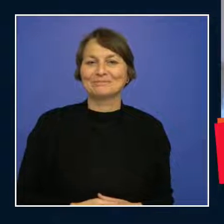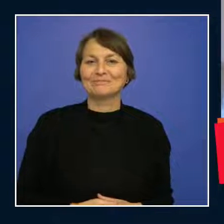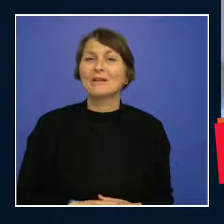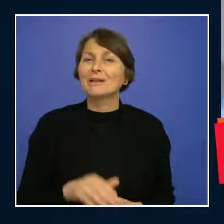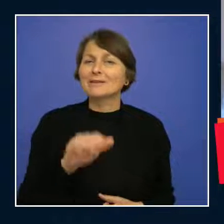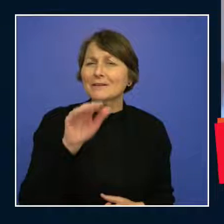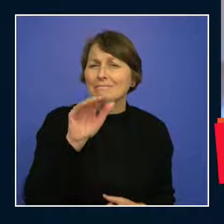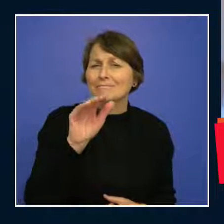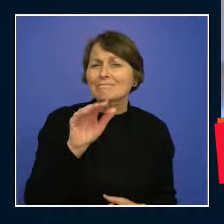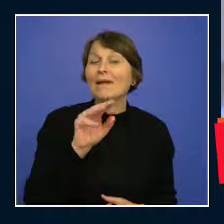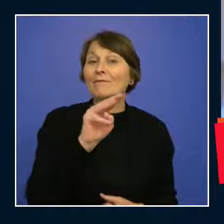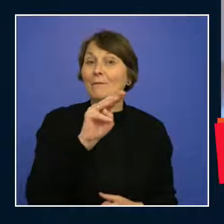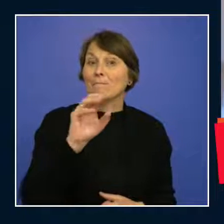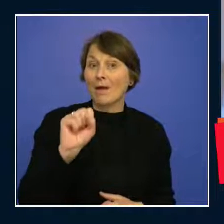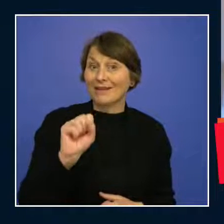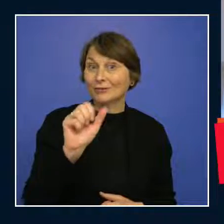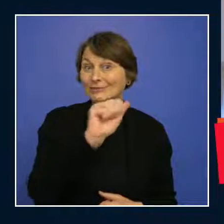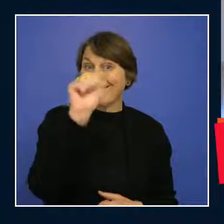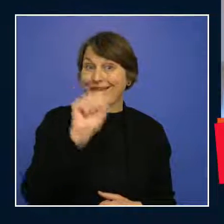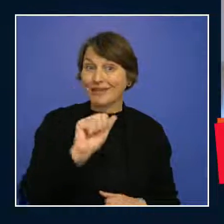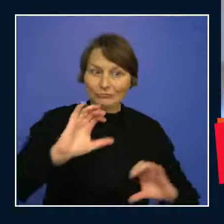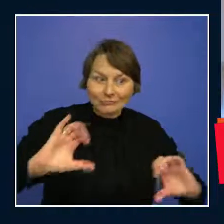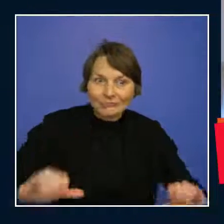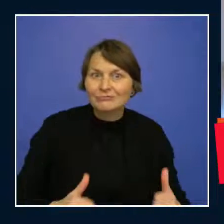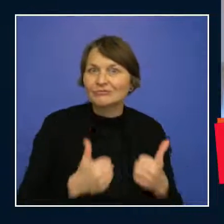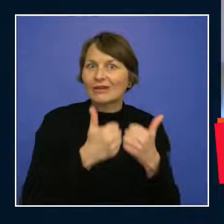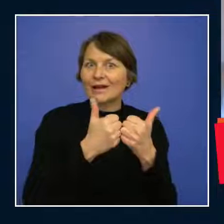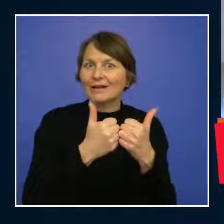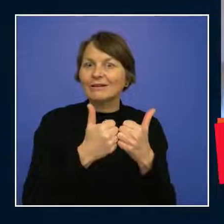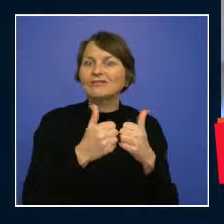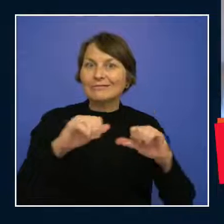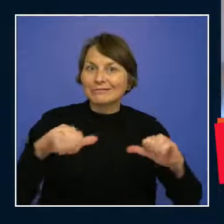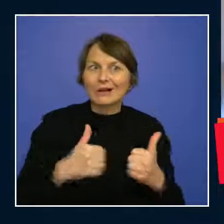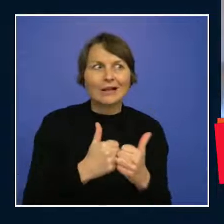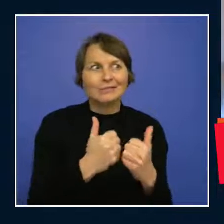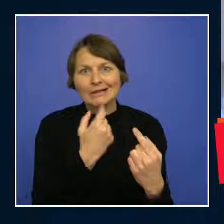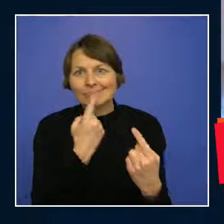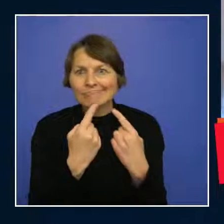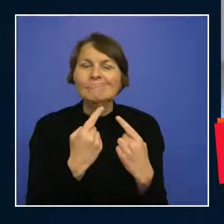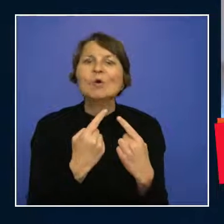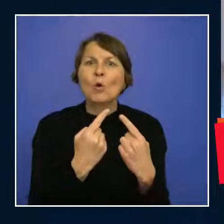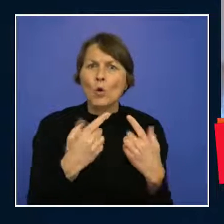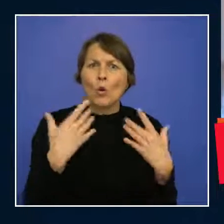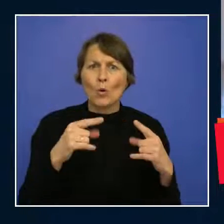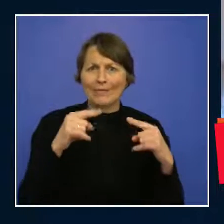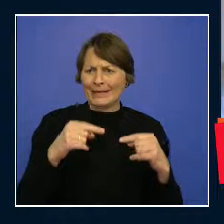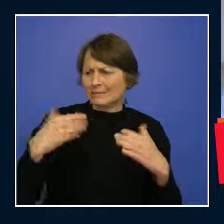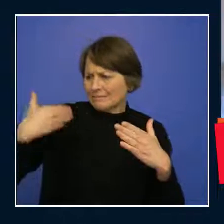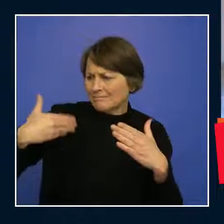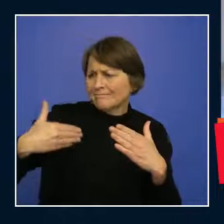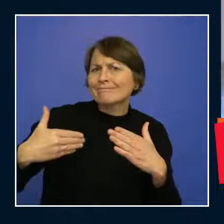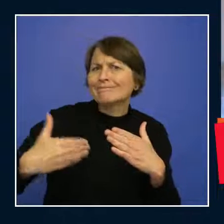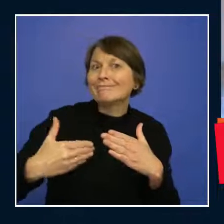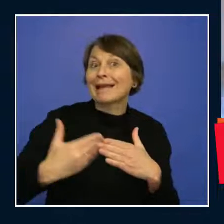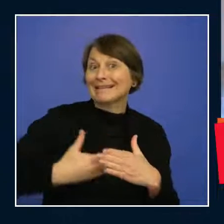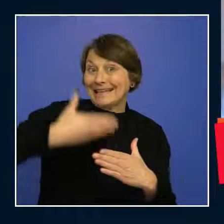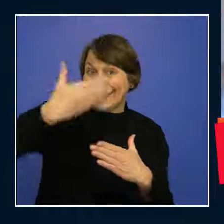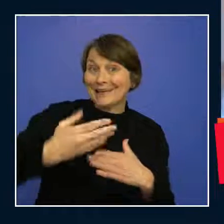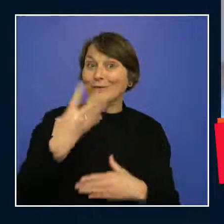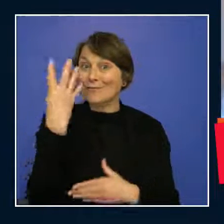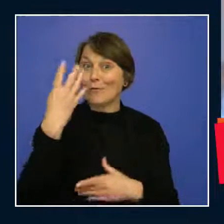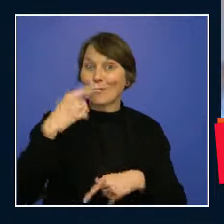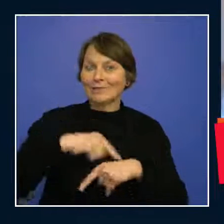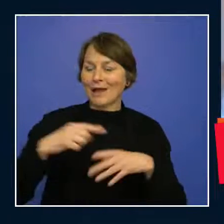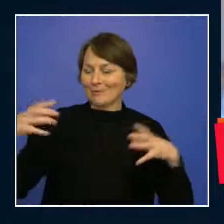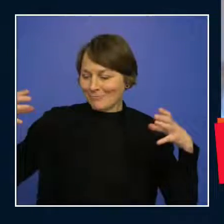Microsoft Azure Challenge. This challenge covers everything that we are talking about in the series. And at the end of these 4 episodes, we will